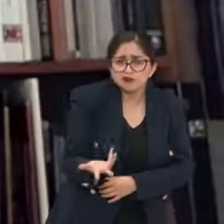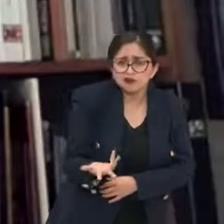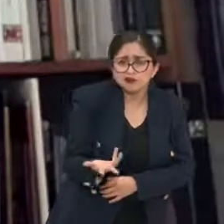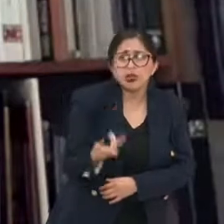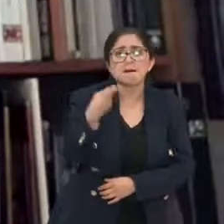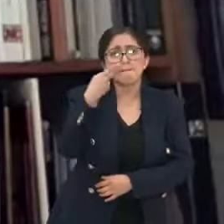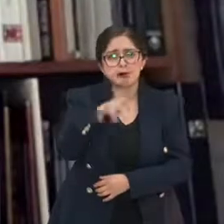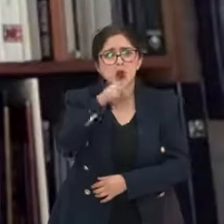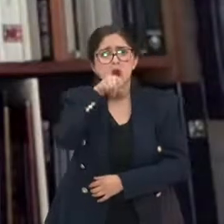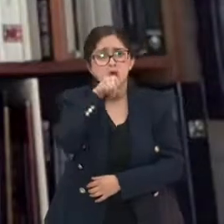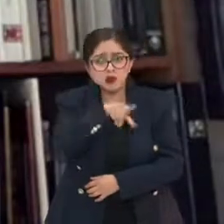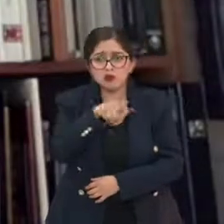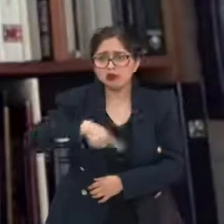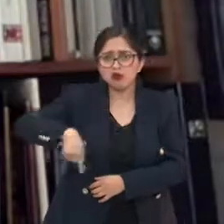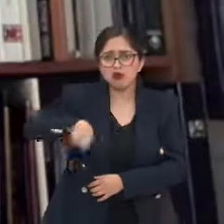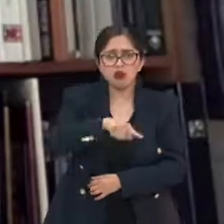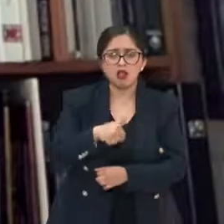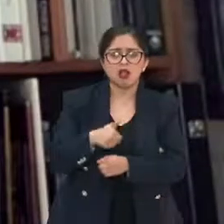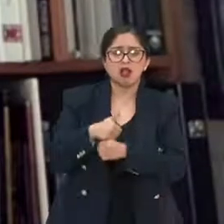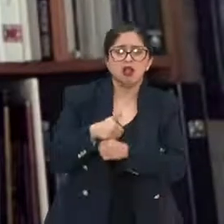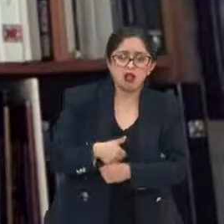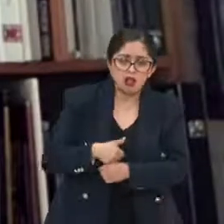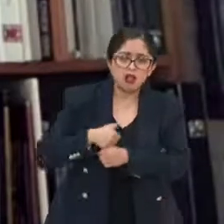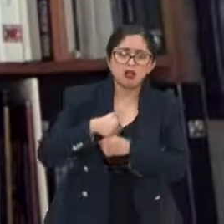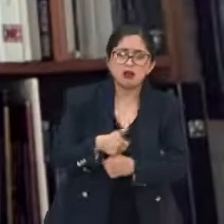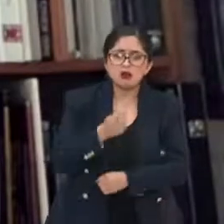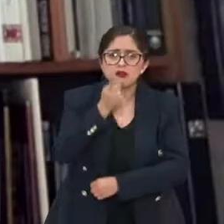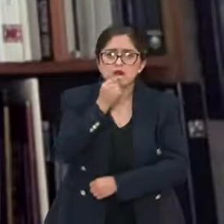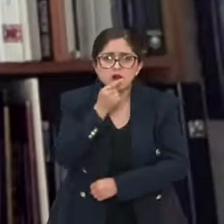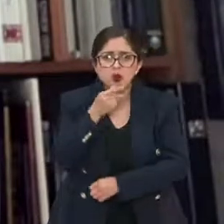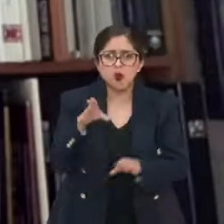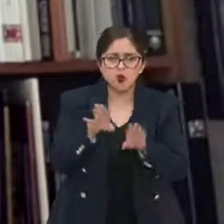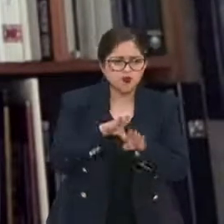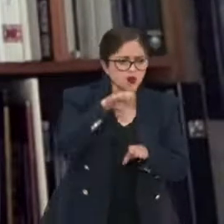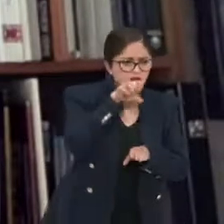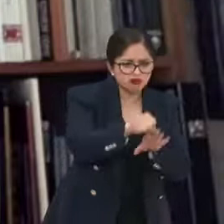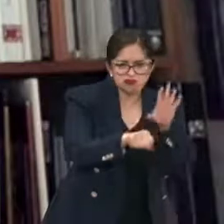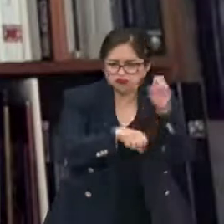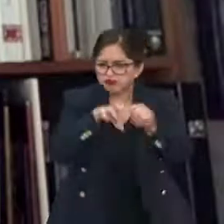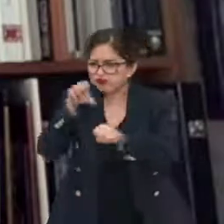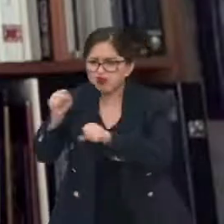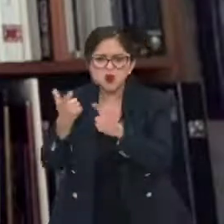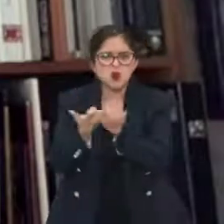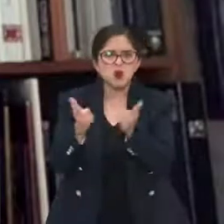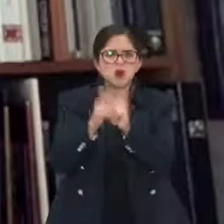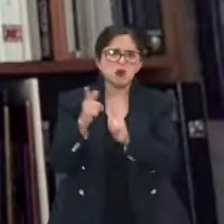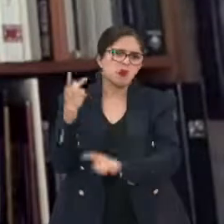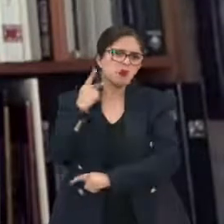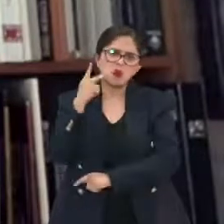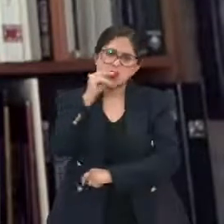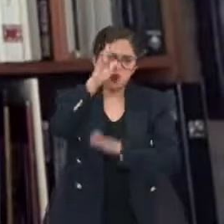brutal, and the exercise of the judicial